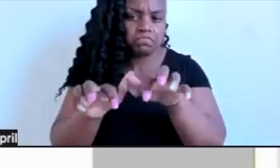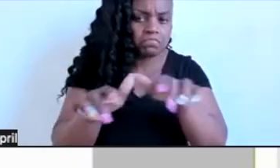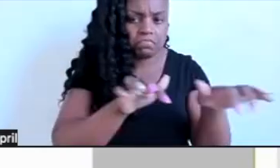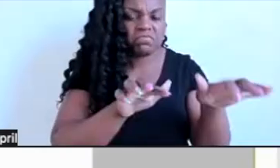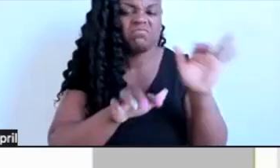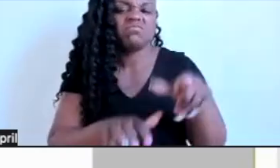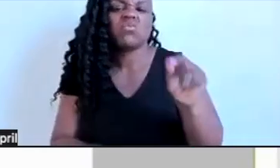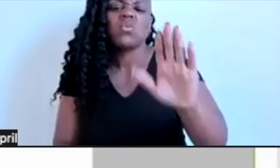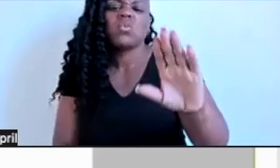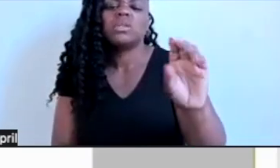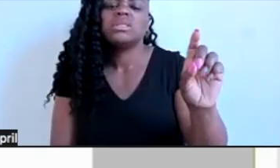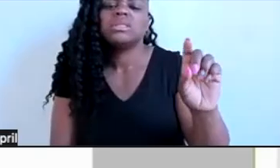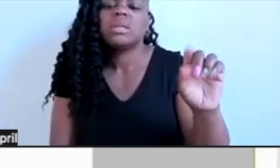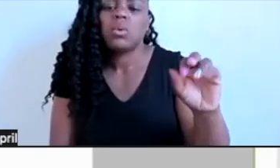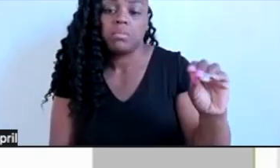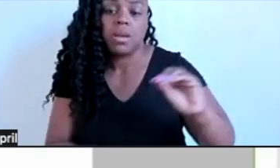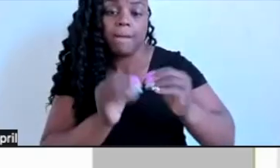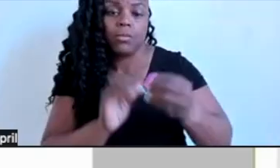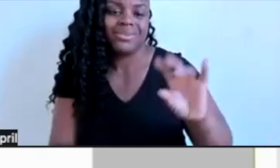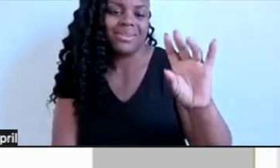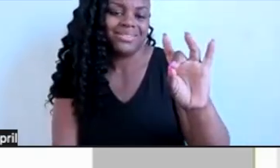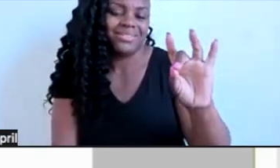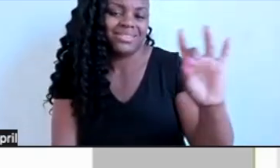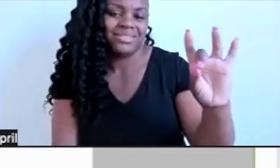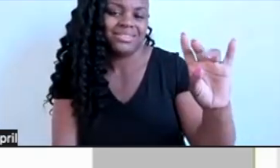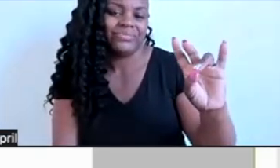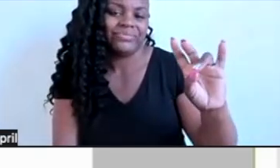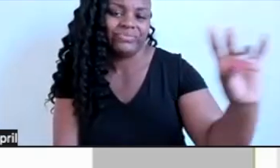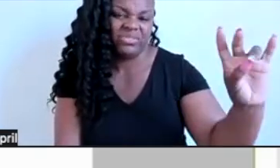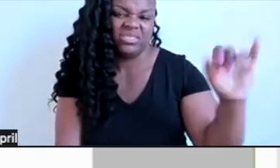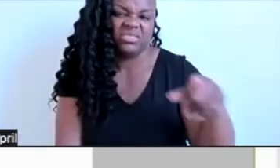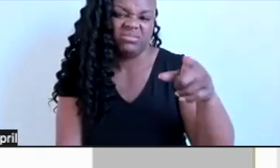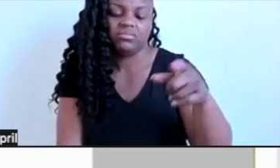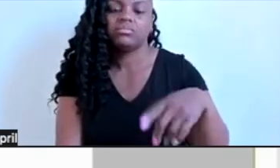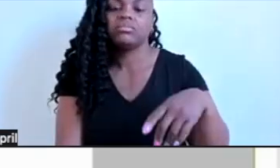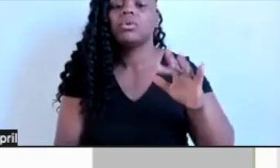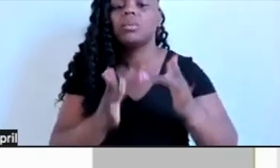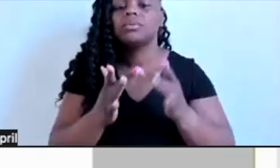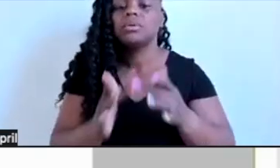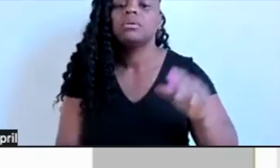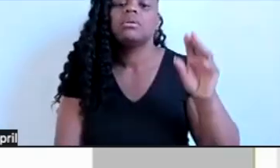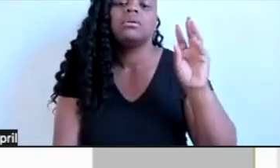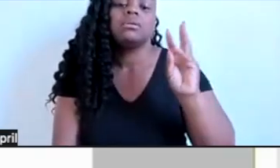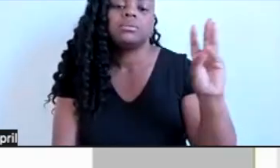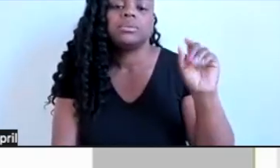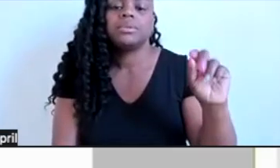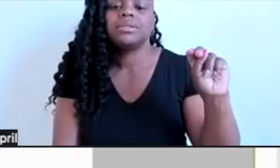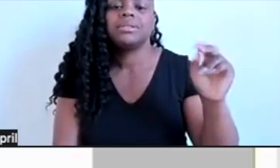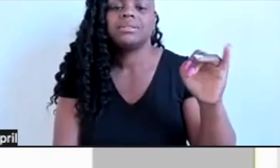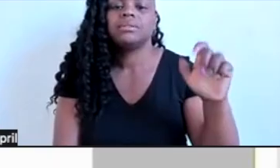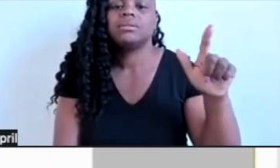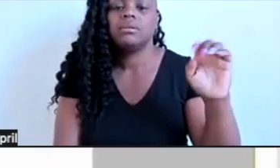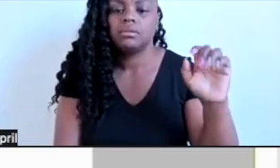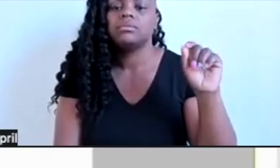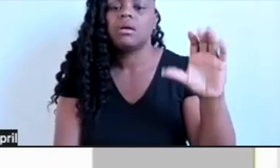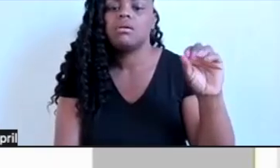www.nixle.com, you can select the type of alerts you want to receive, like any police activity, missing persons, street closures,